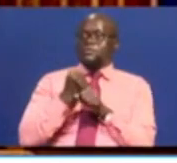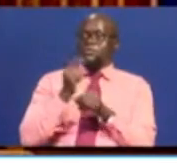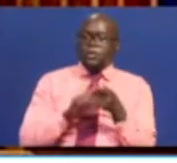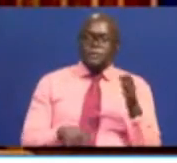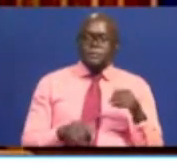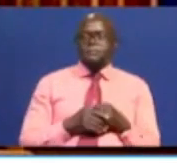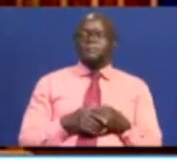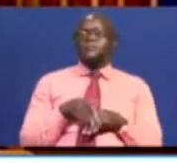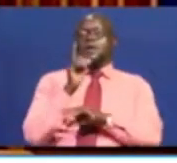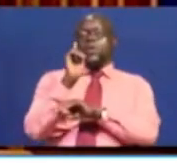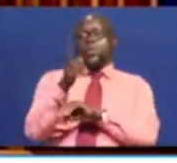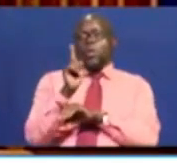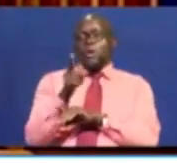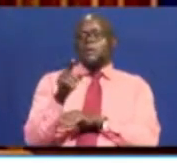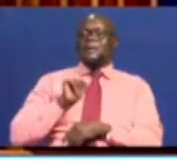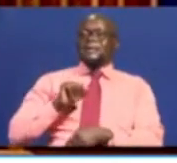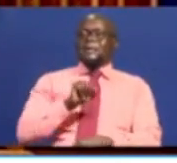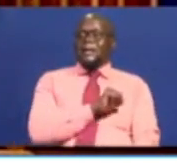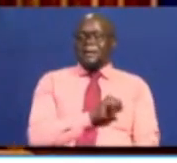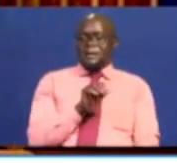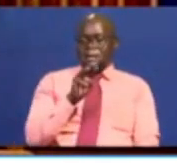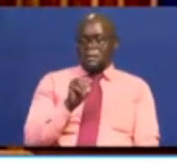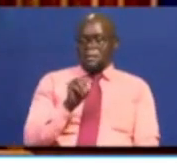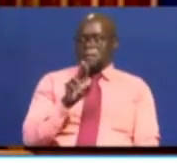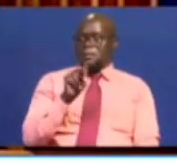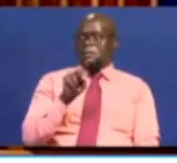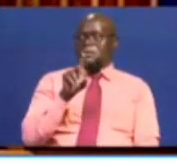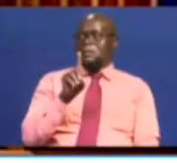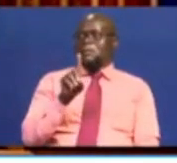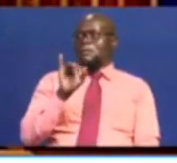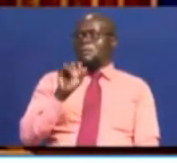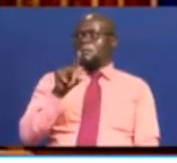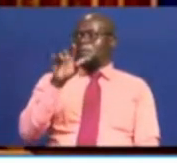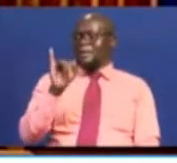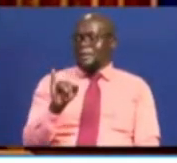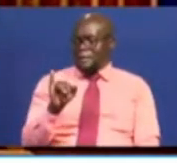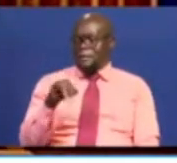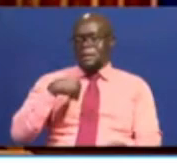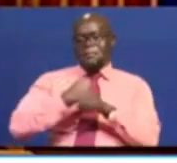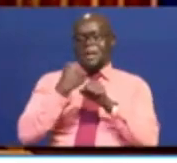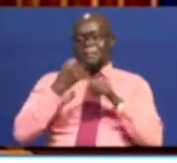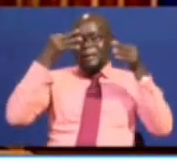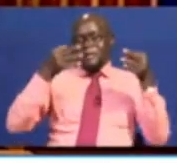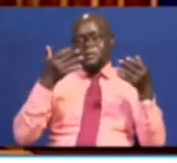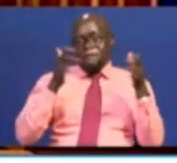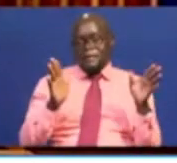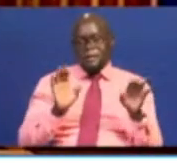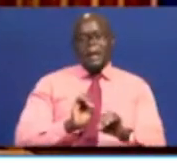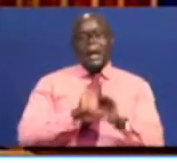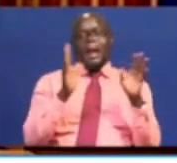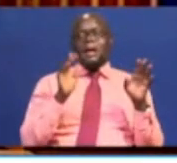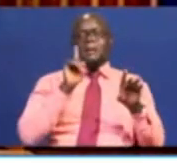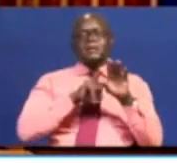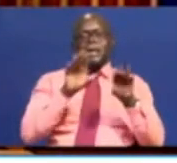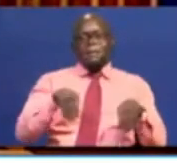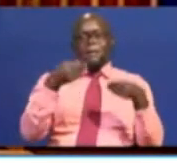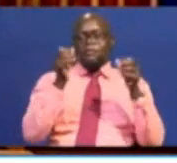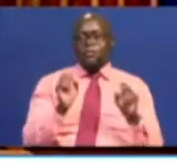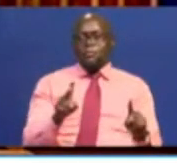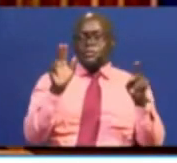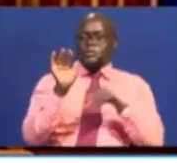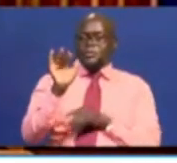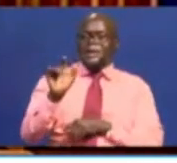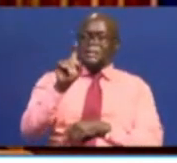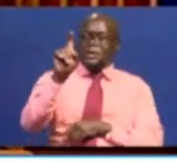I have to warn Senator Mundigi. I did make a ruling and I was very clear. When you're given opportunity to